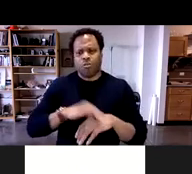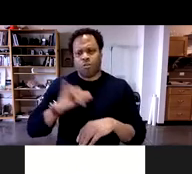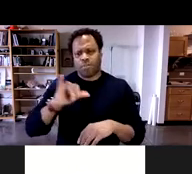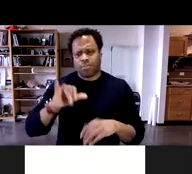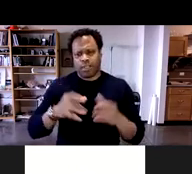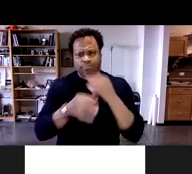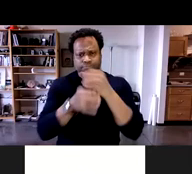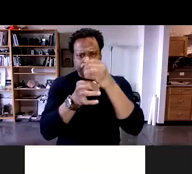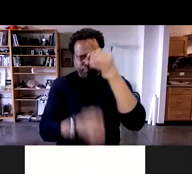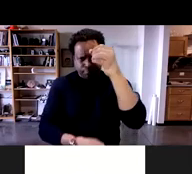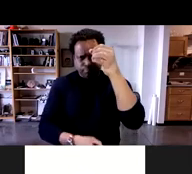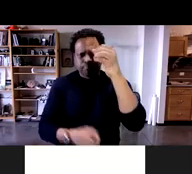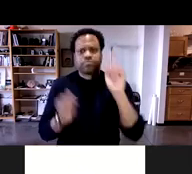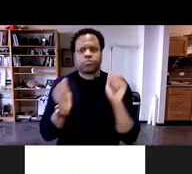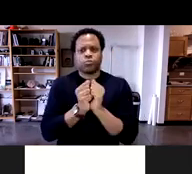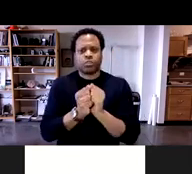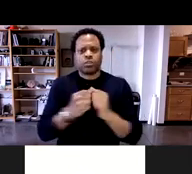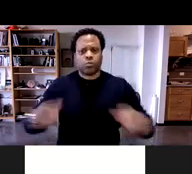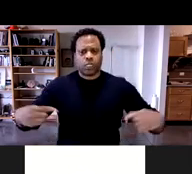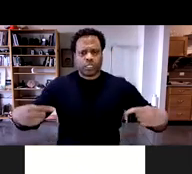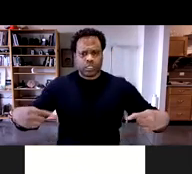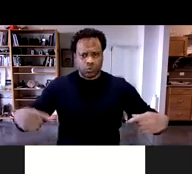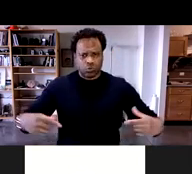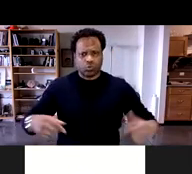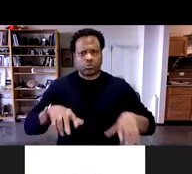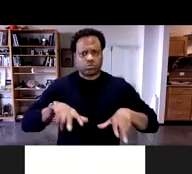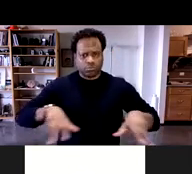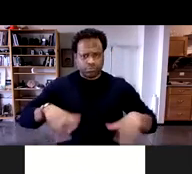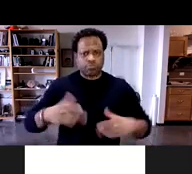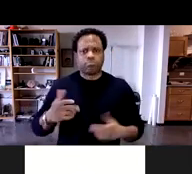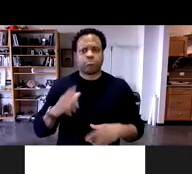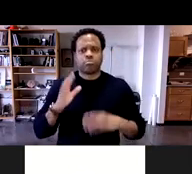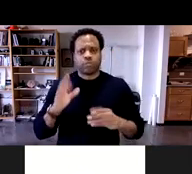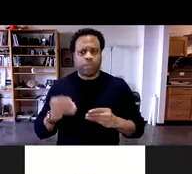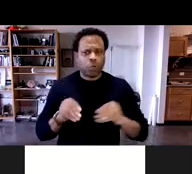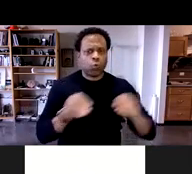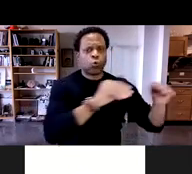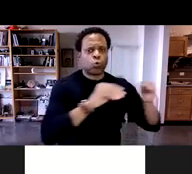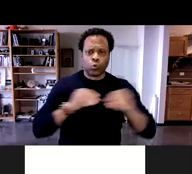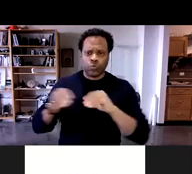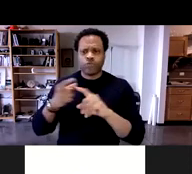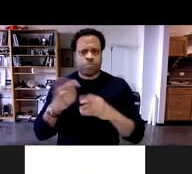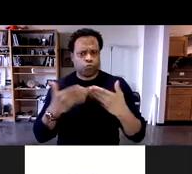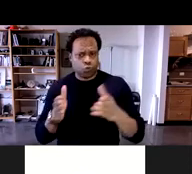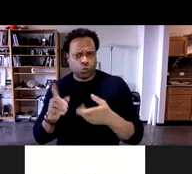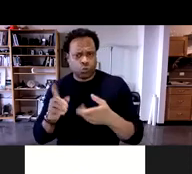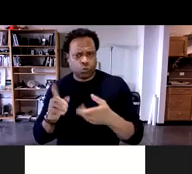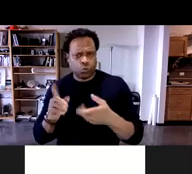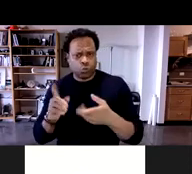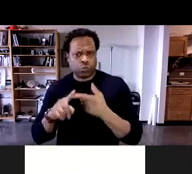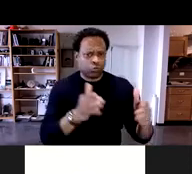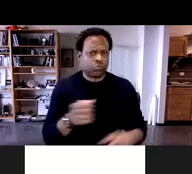VI, where the video remote interpreting, it'll tend to be on a stand with wheels, and it'll have